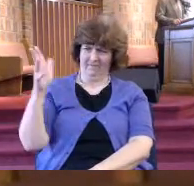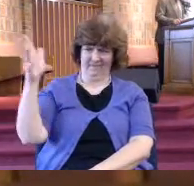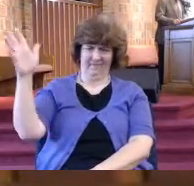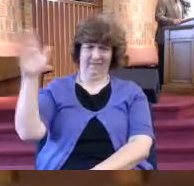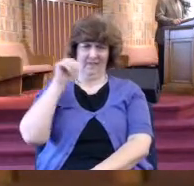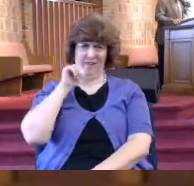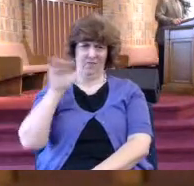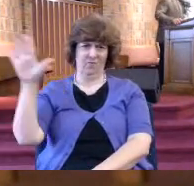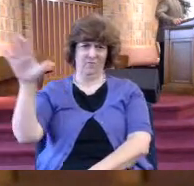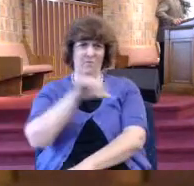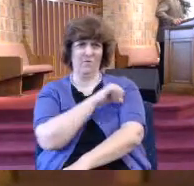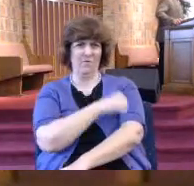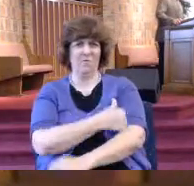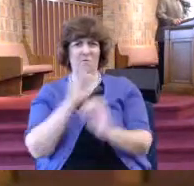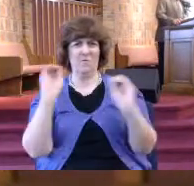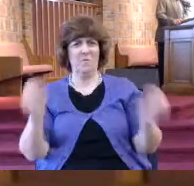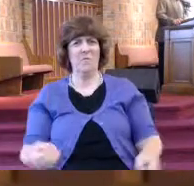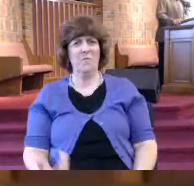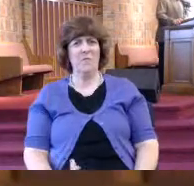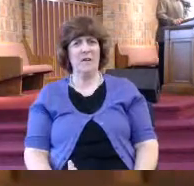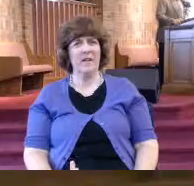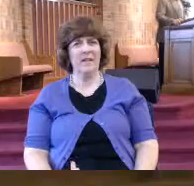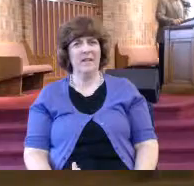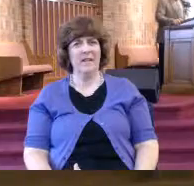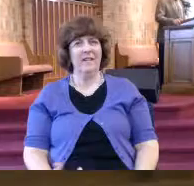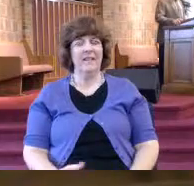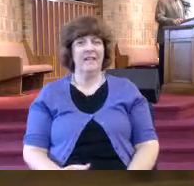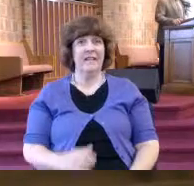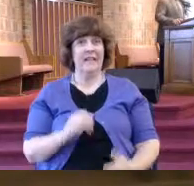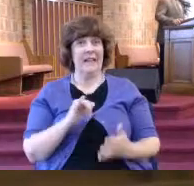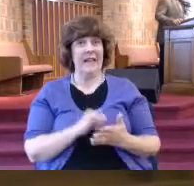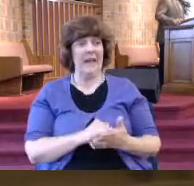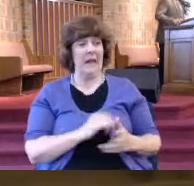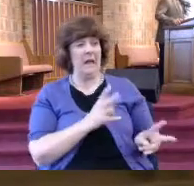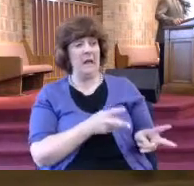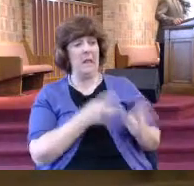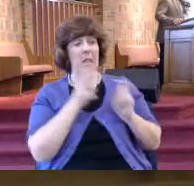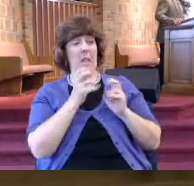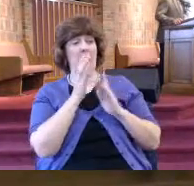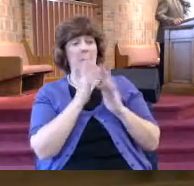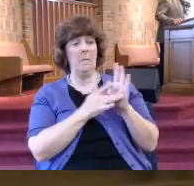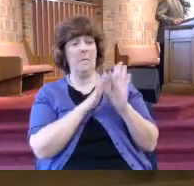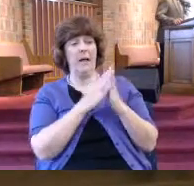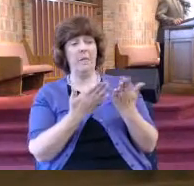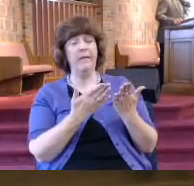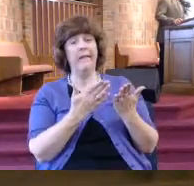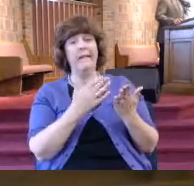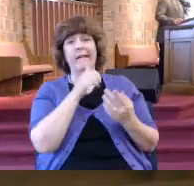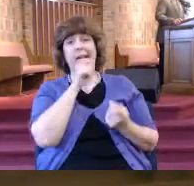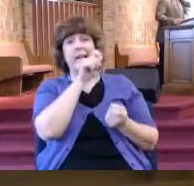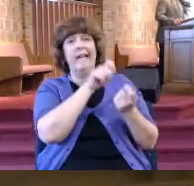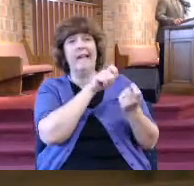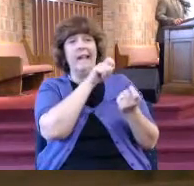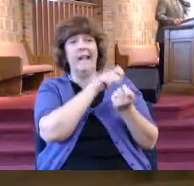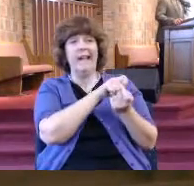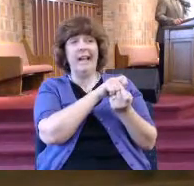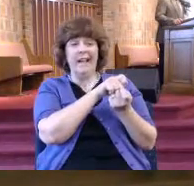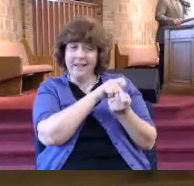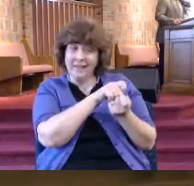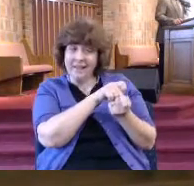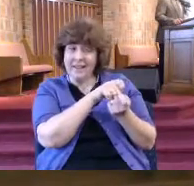belong. That may not be an exact Bible quote, but you know, there's actually a passage of